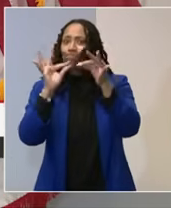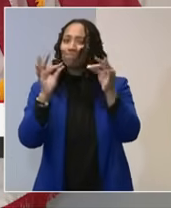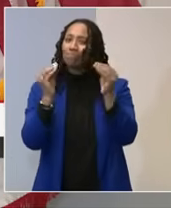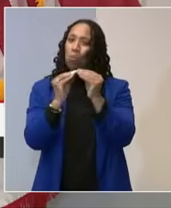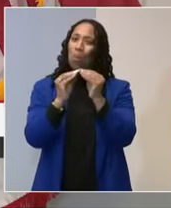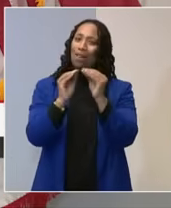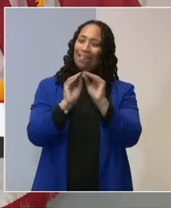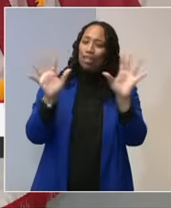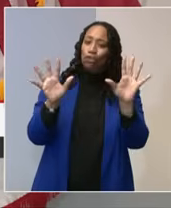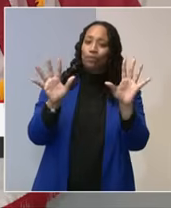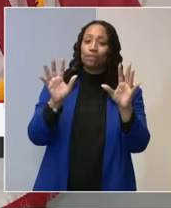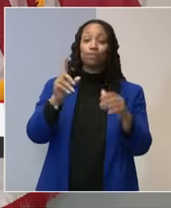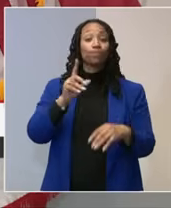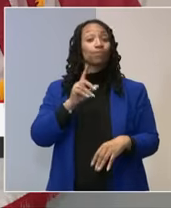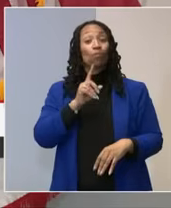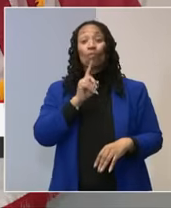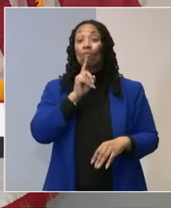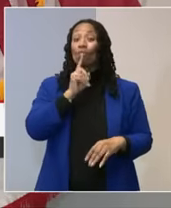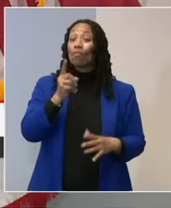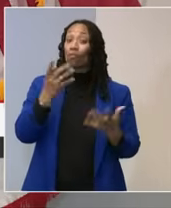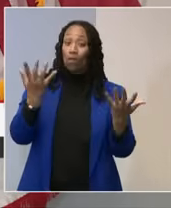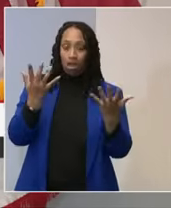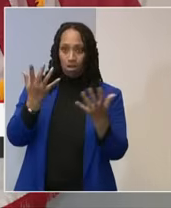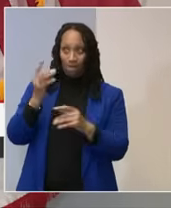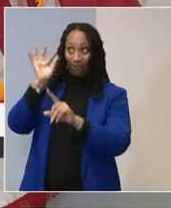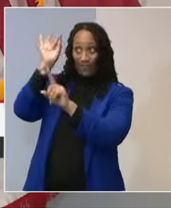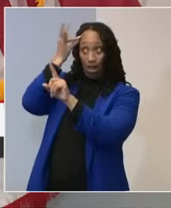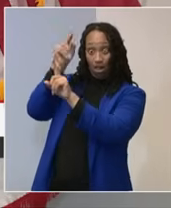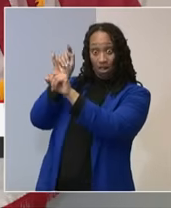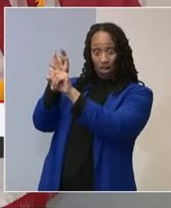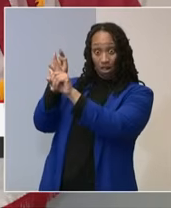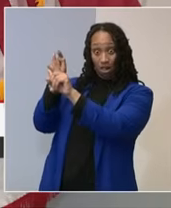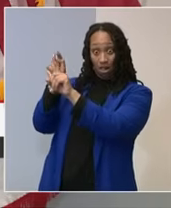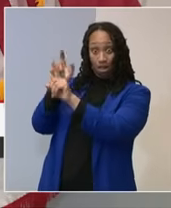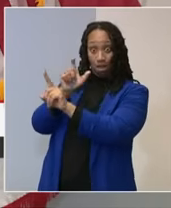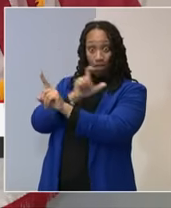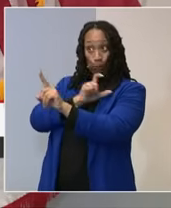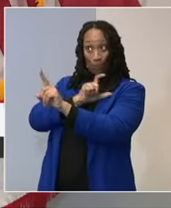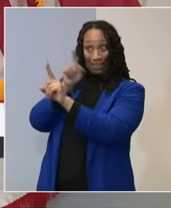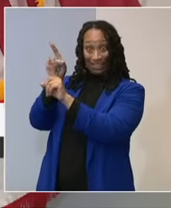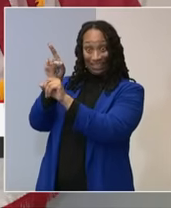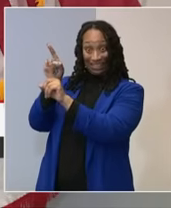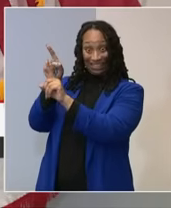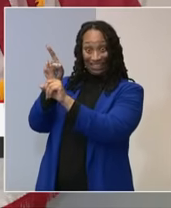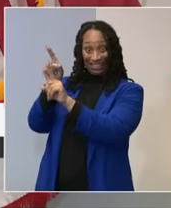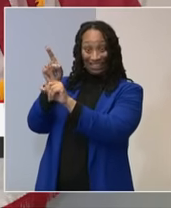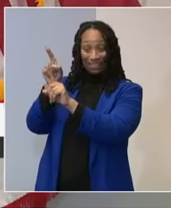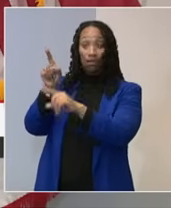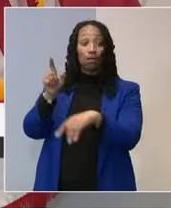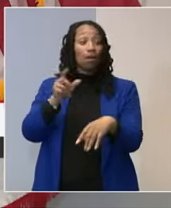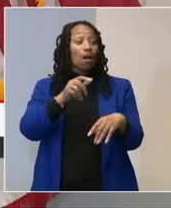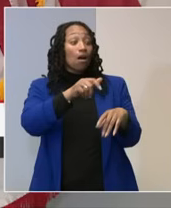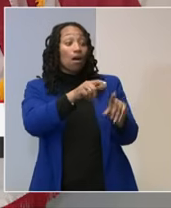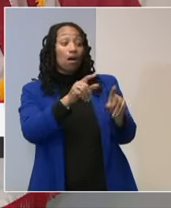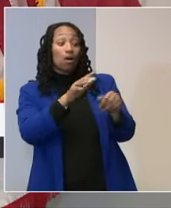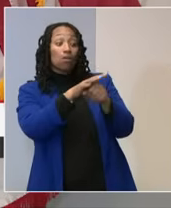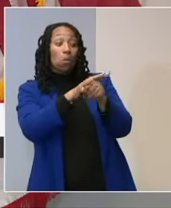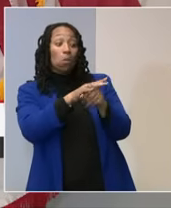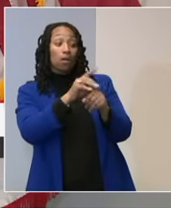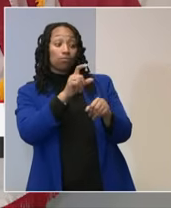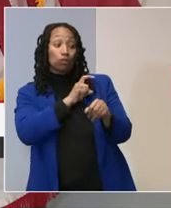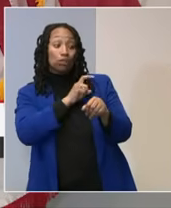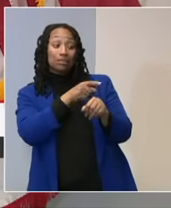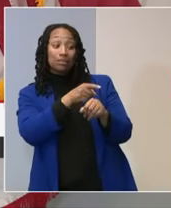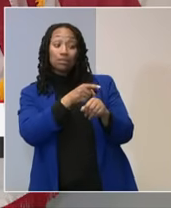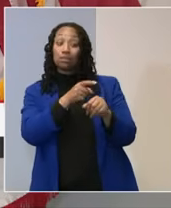use of federal agents is not new. You know that. We have federal agents in the district all the time.